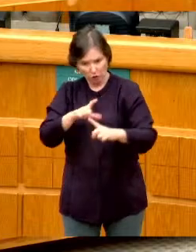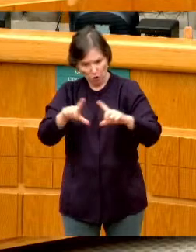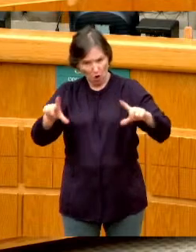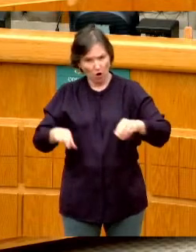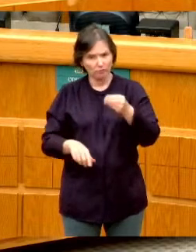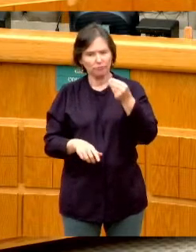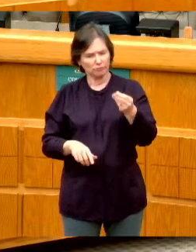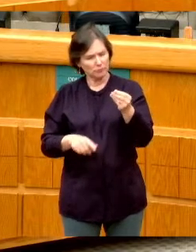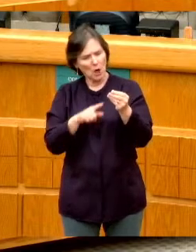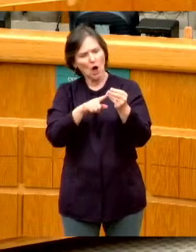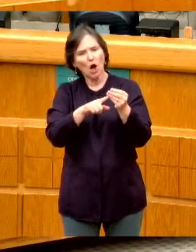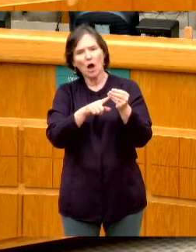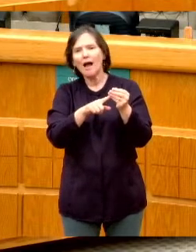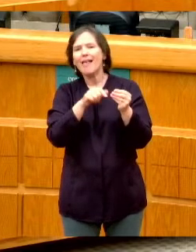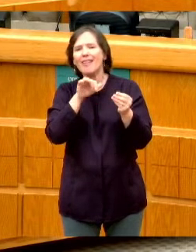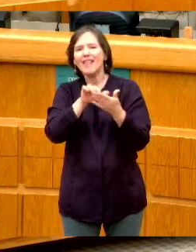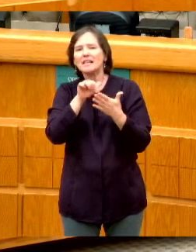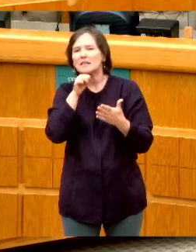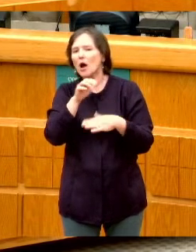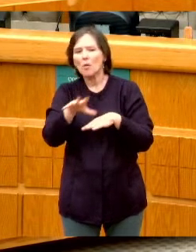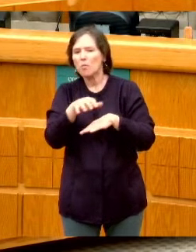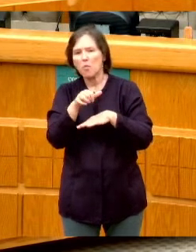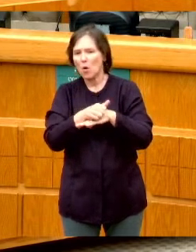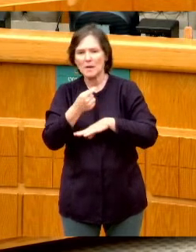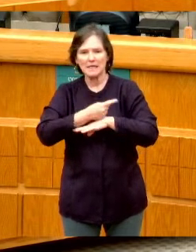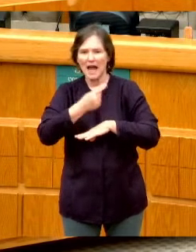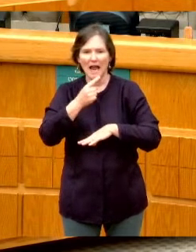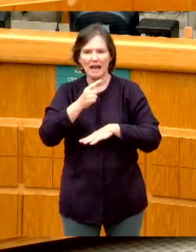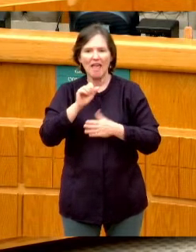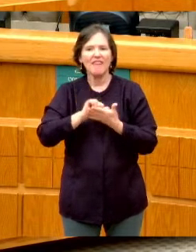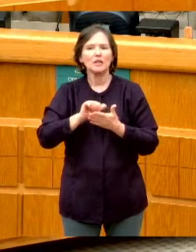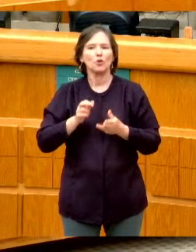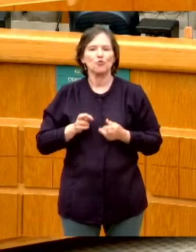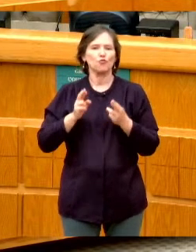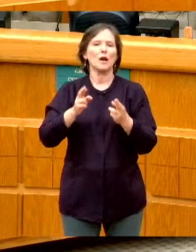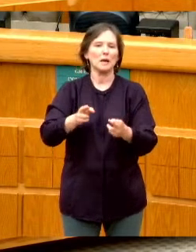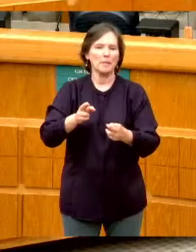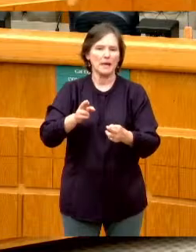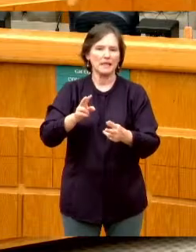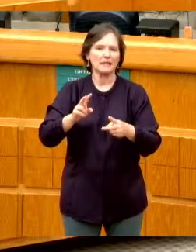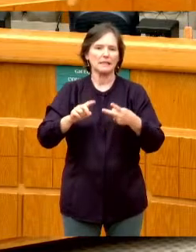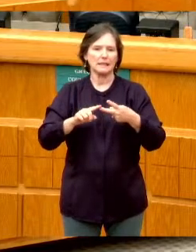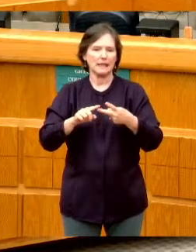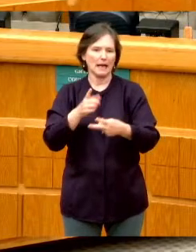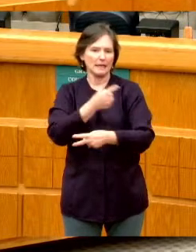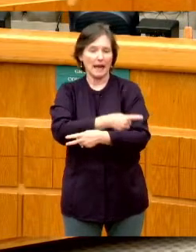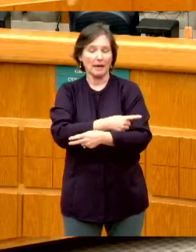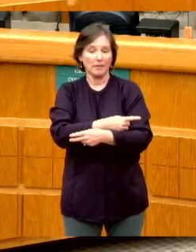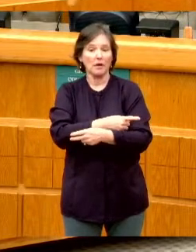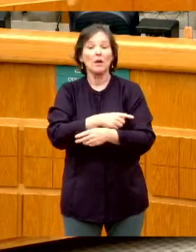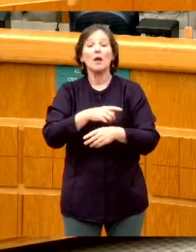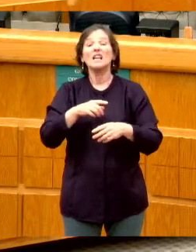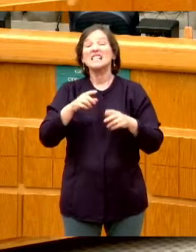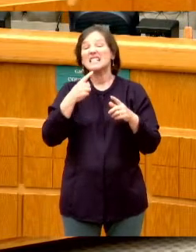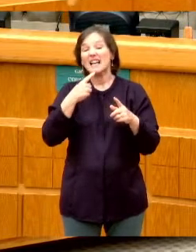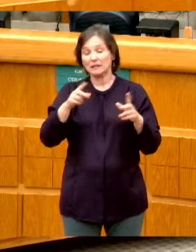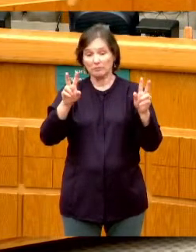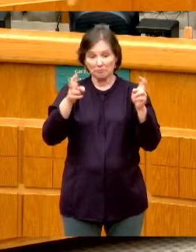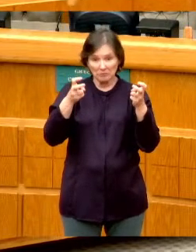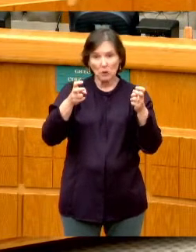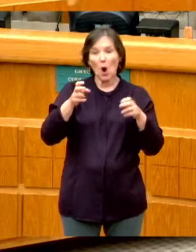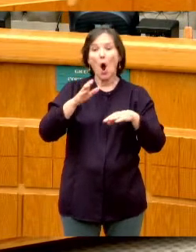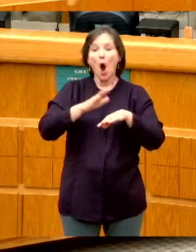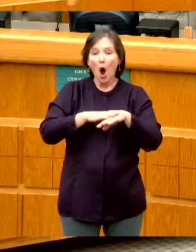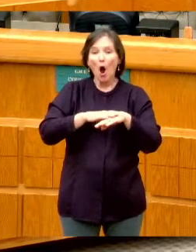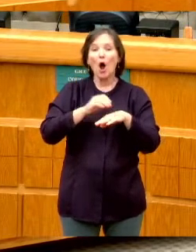In fact, the cards from our City County Health Department read second dose on or after.